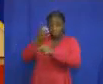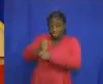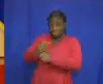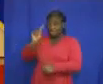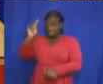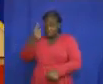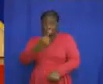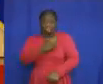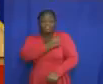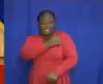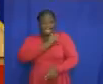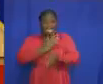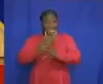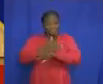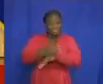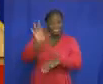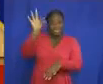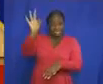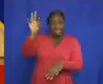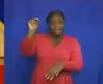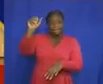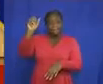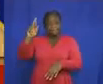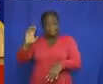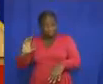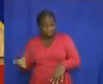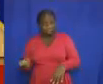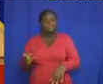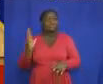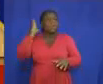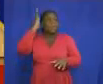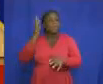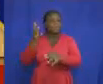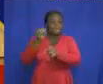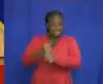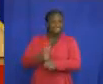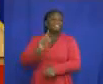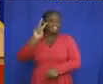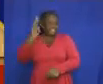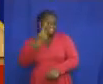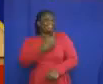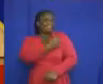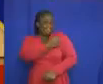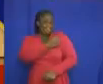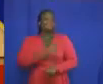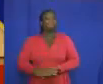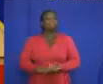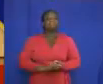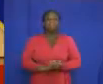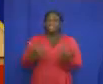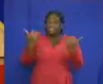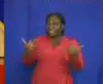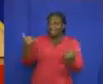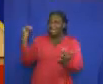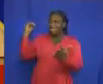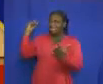jabs after the 9th of March will in due course receive their second. We are expecting an